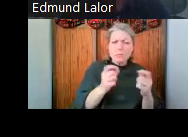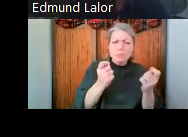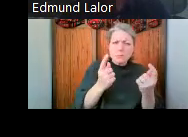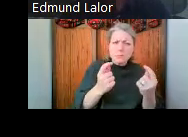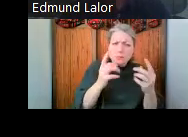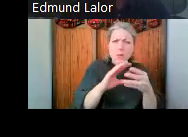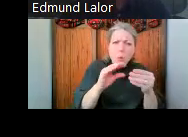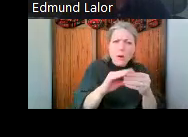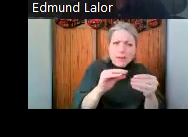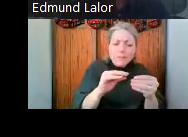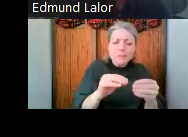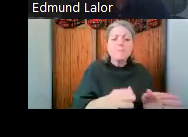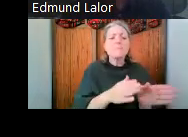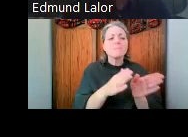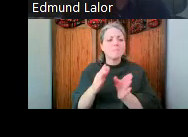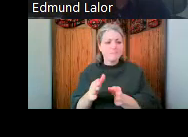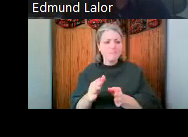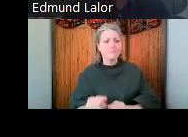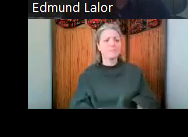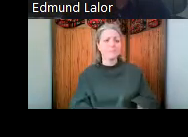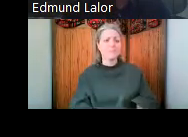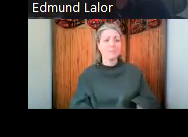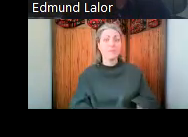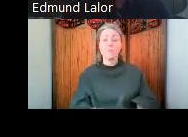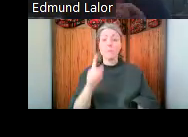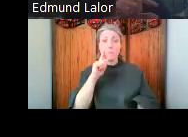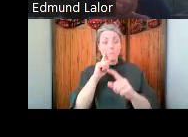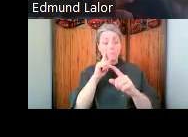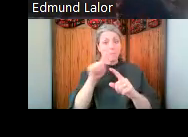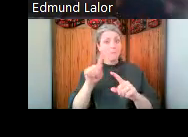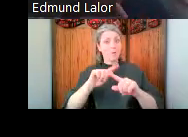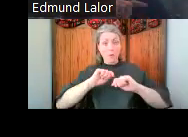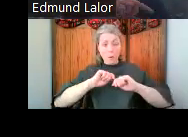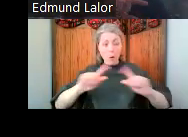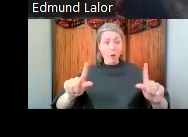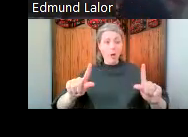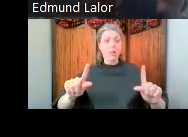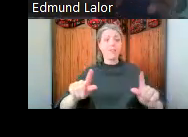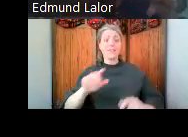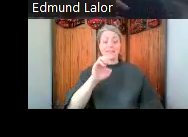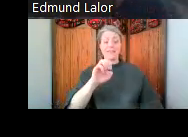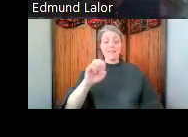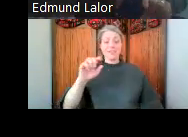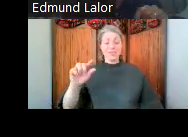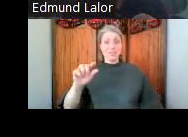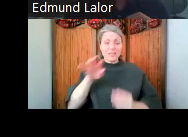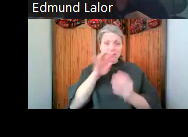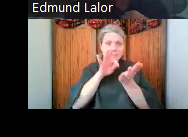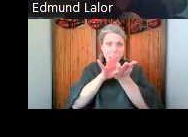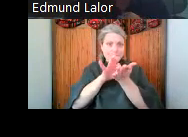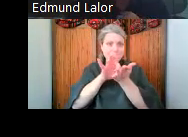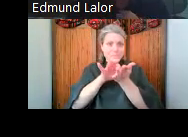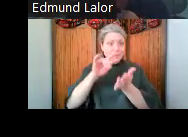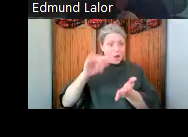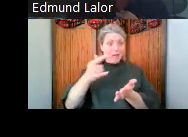case. But for all subjects, the EEG, again, is tracking quite well with the acoustic energy of the speech. All